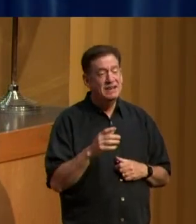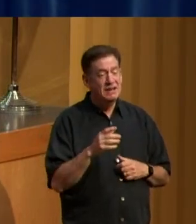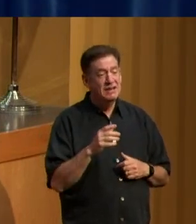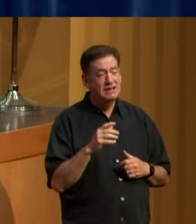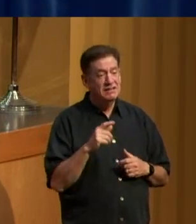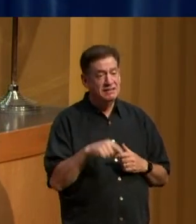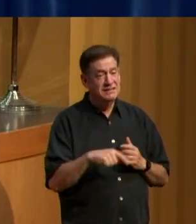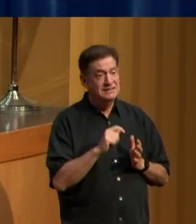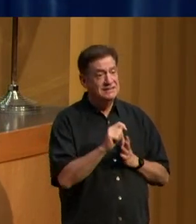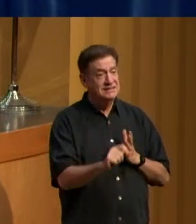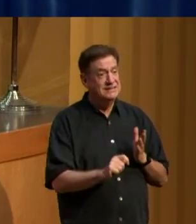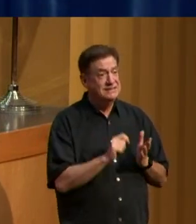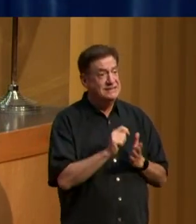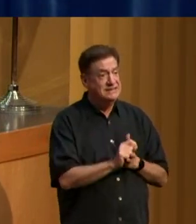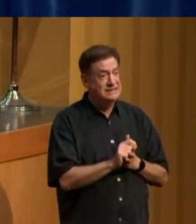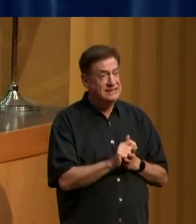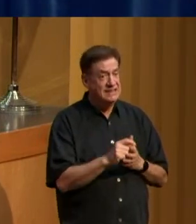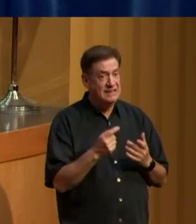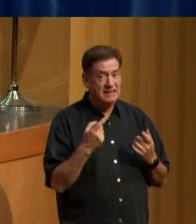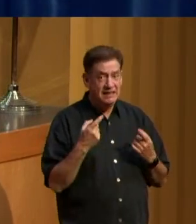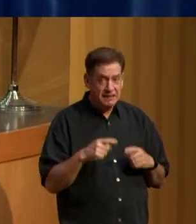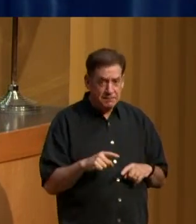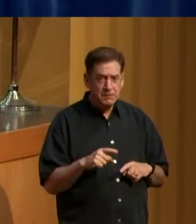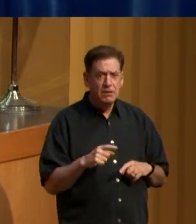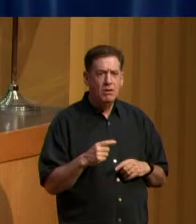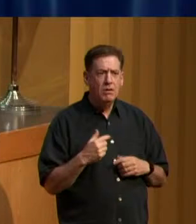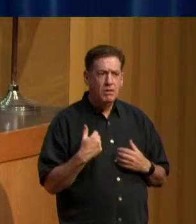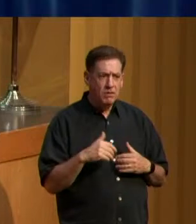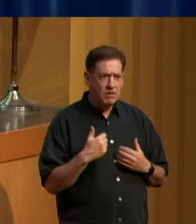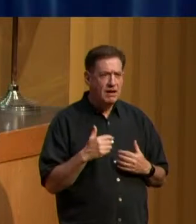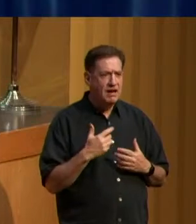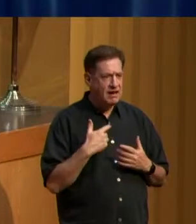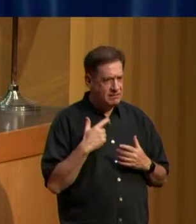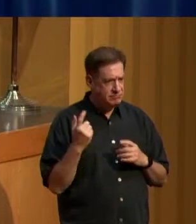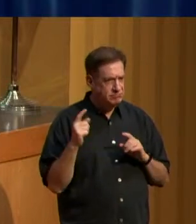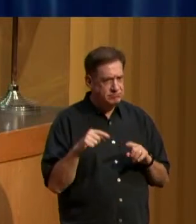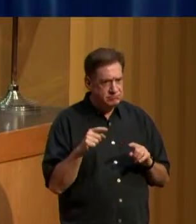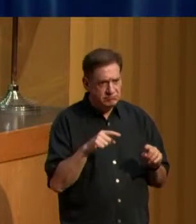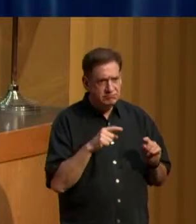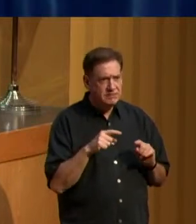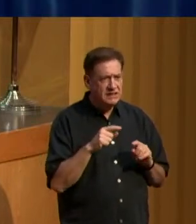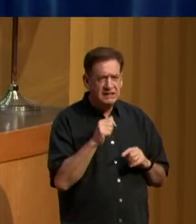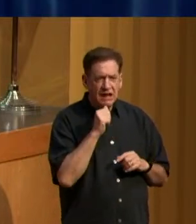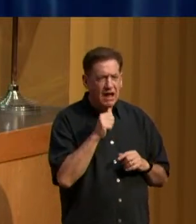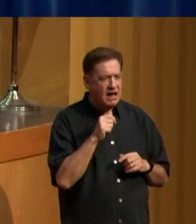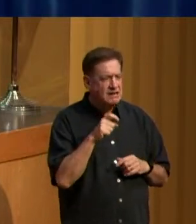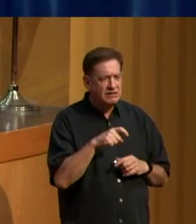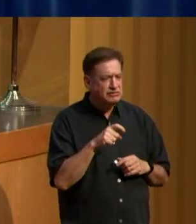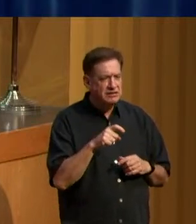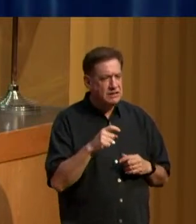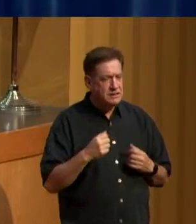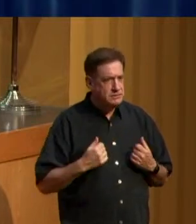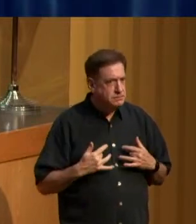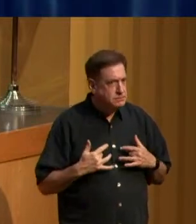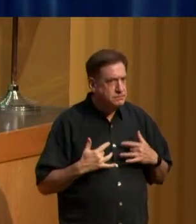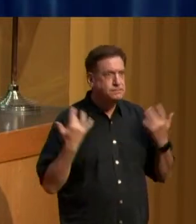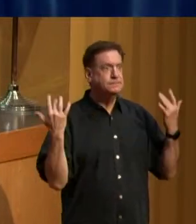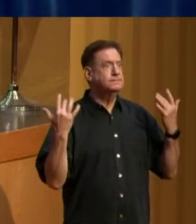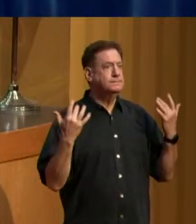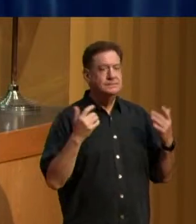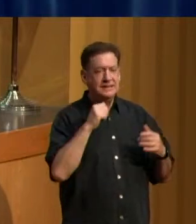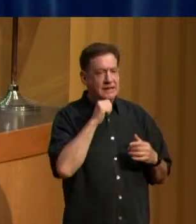was concerned, we kind of came out of the gates not necessarily on fire, so to speak,